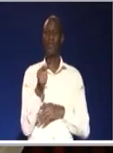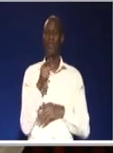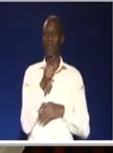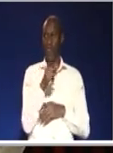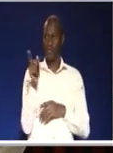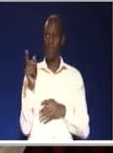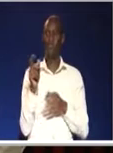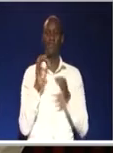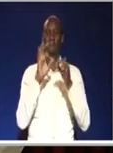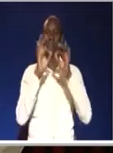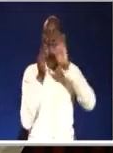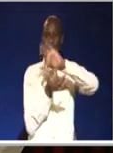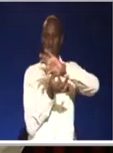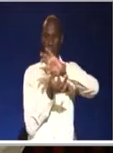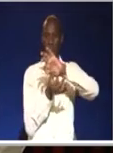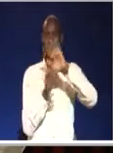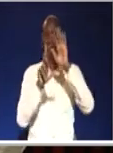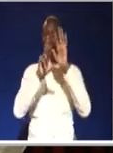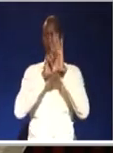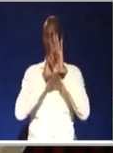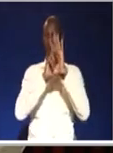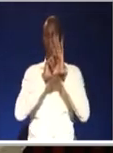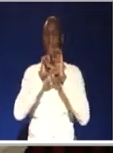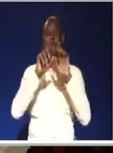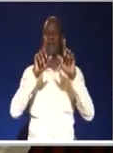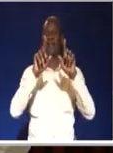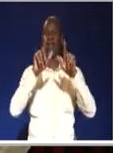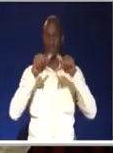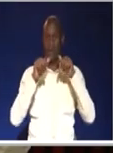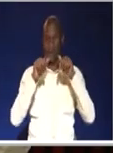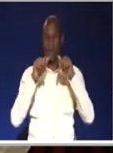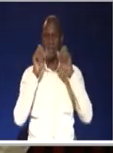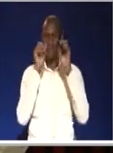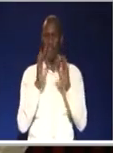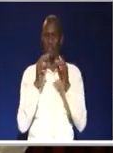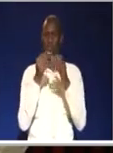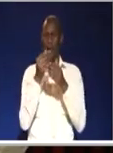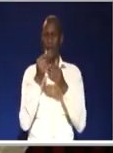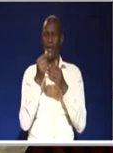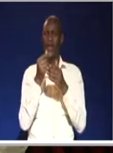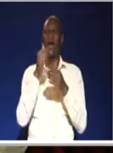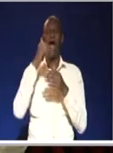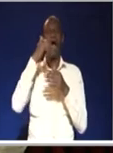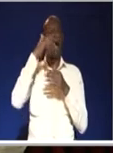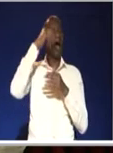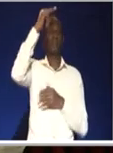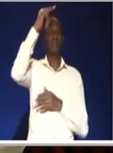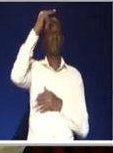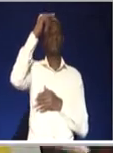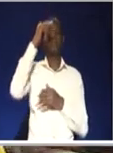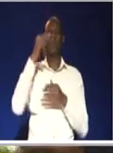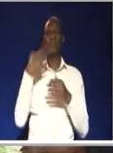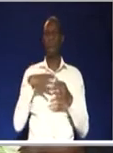are interpretation of the law of demand. We said when the price is on its highest, the